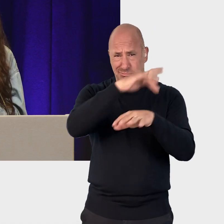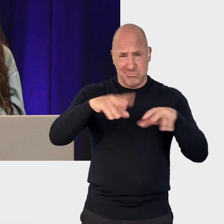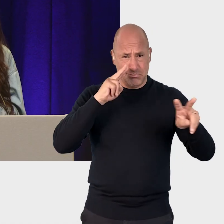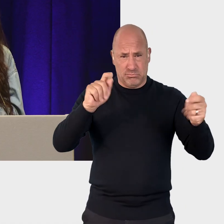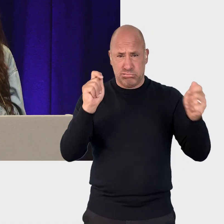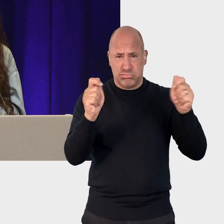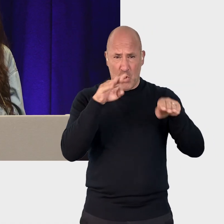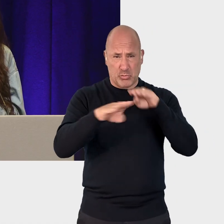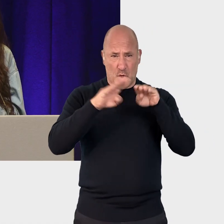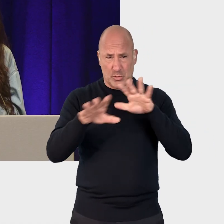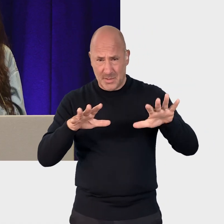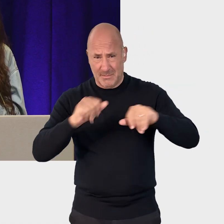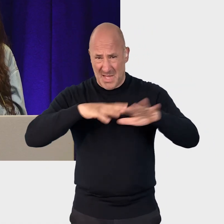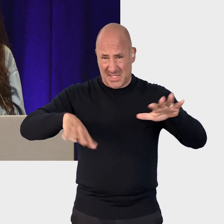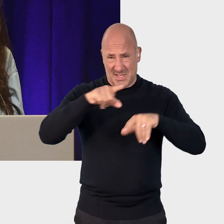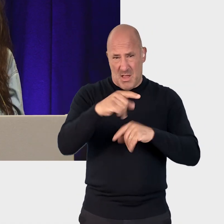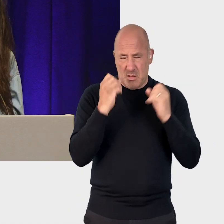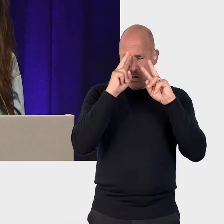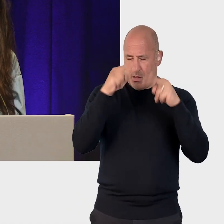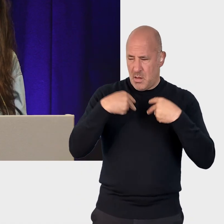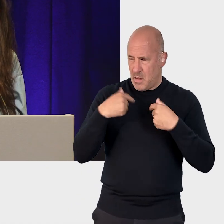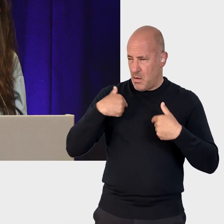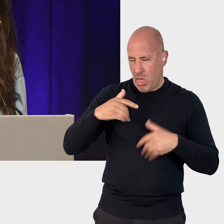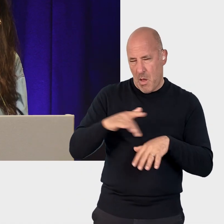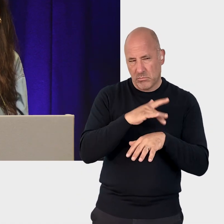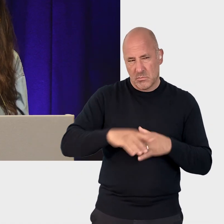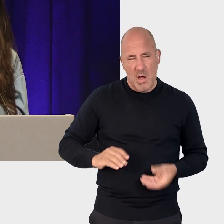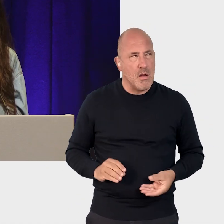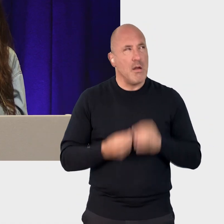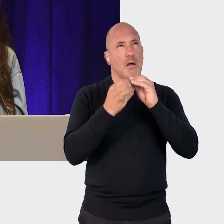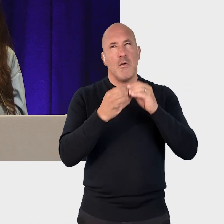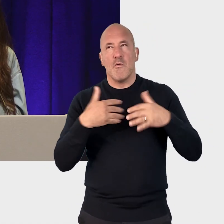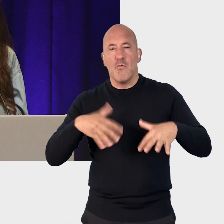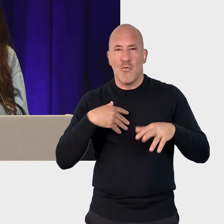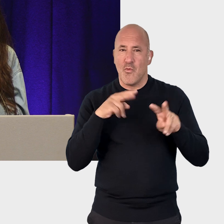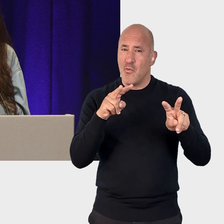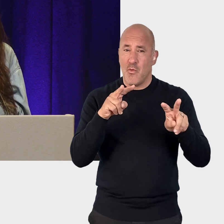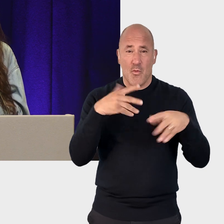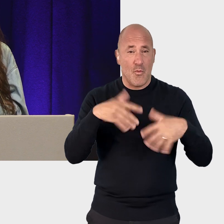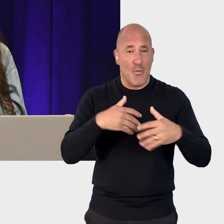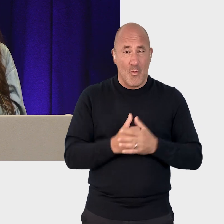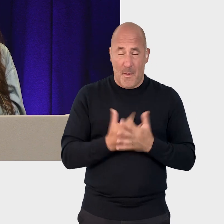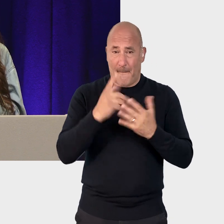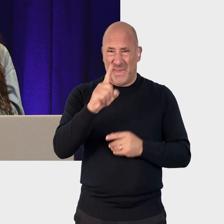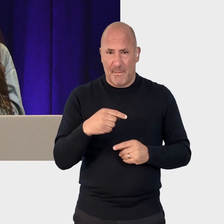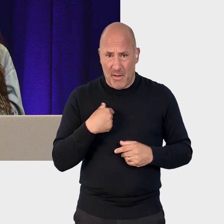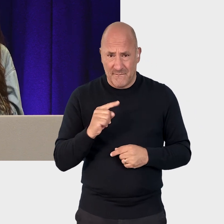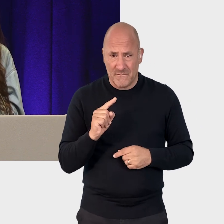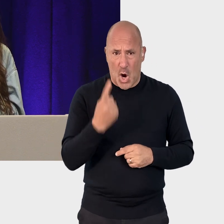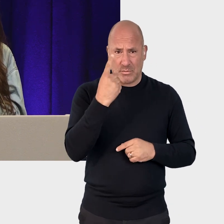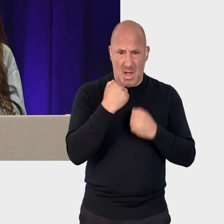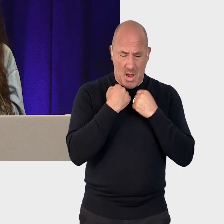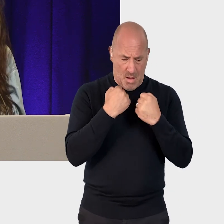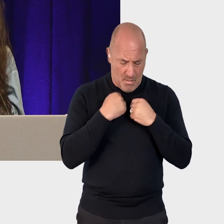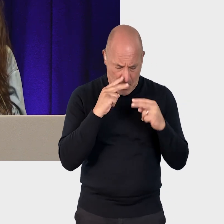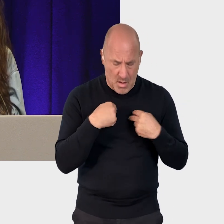placing communities centre stage and holding space for them to reimagine themselves as theatre makers. Many people discovering for the first time